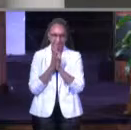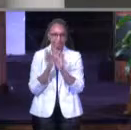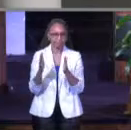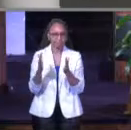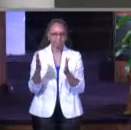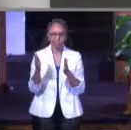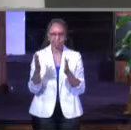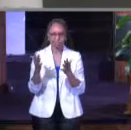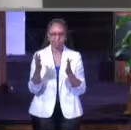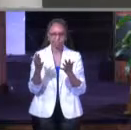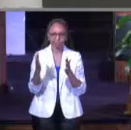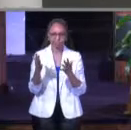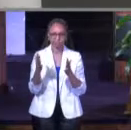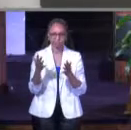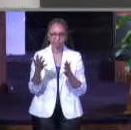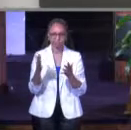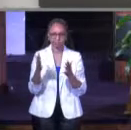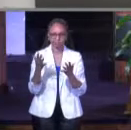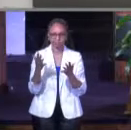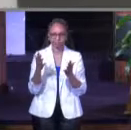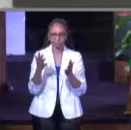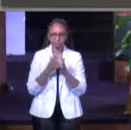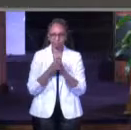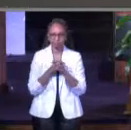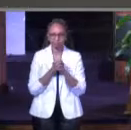Praise God. Praise God.